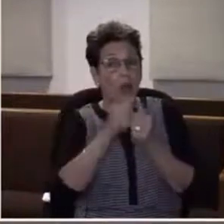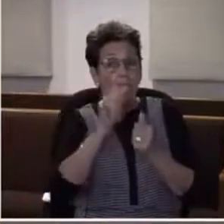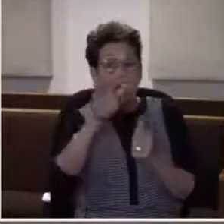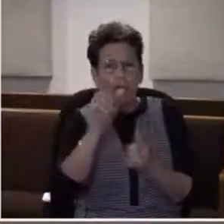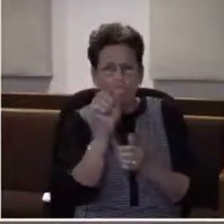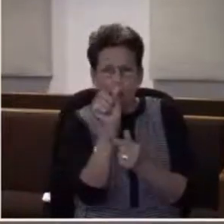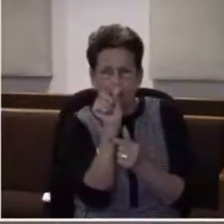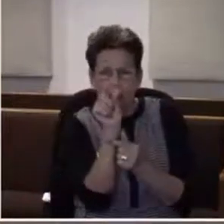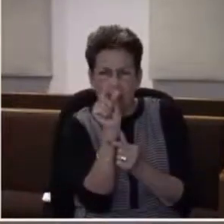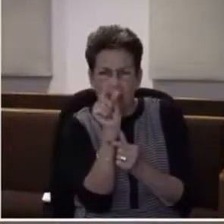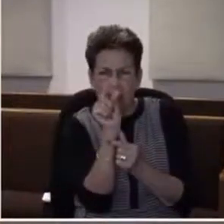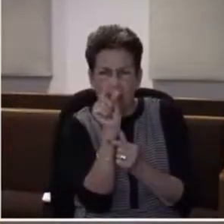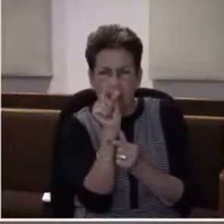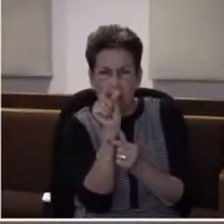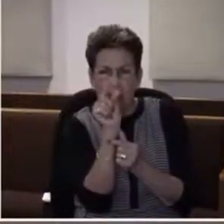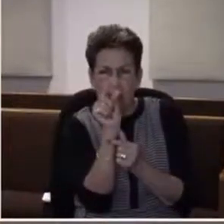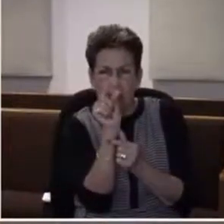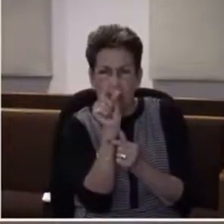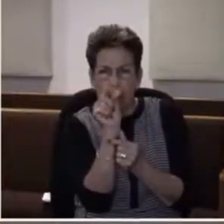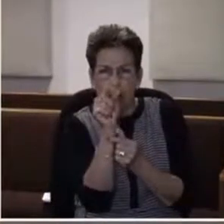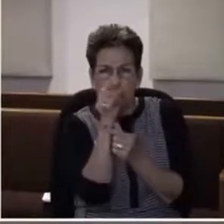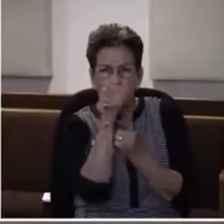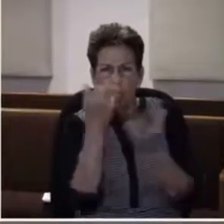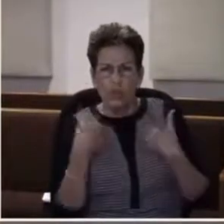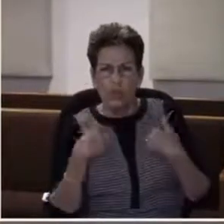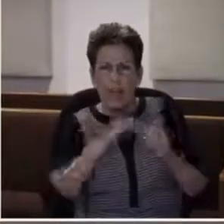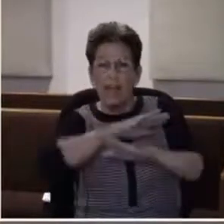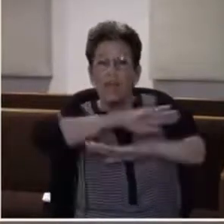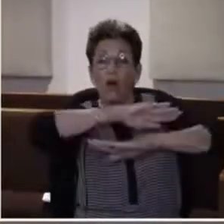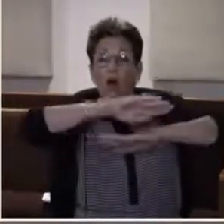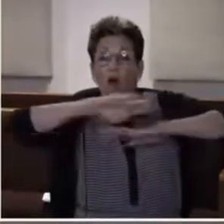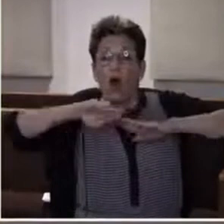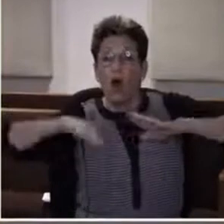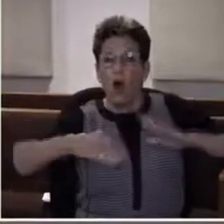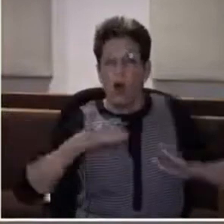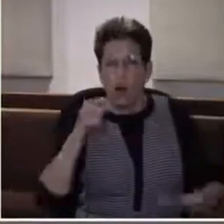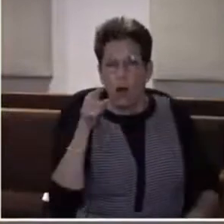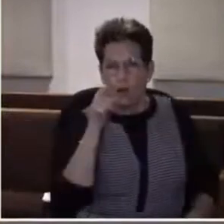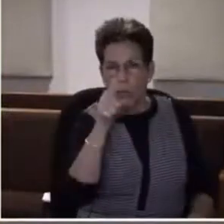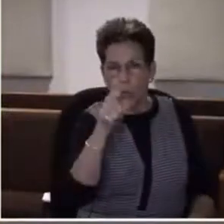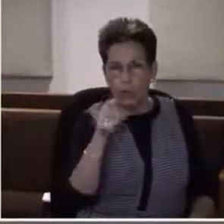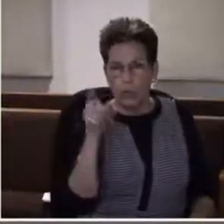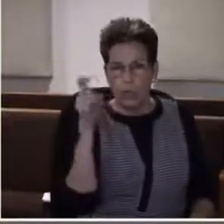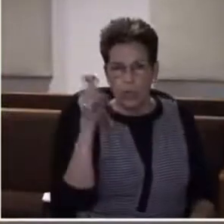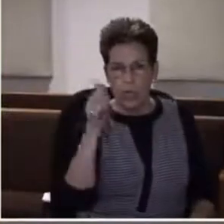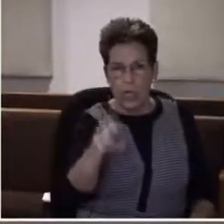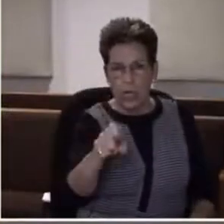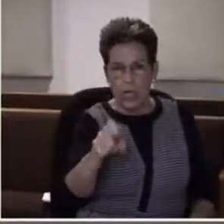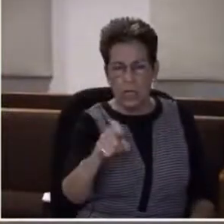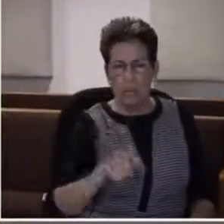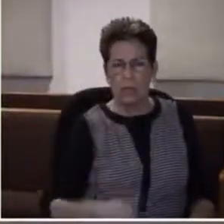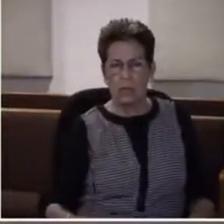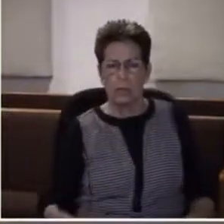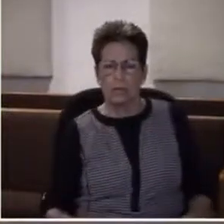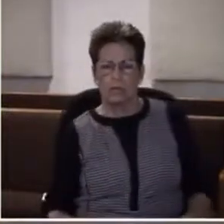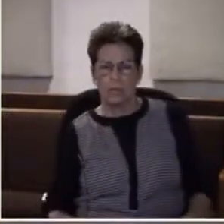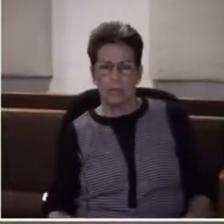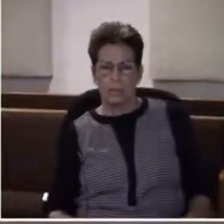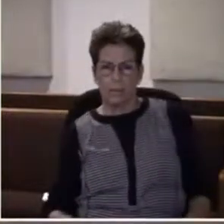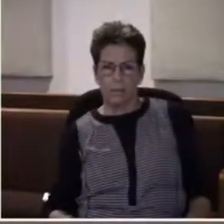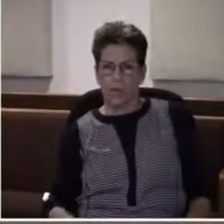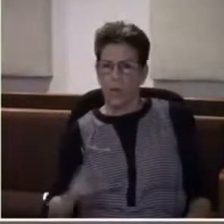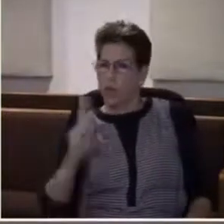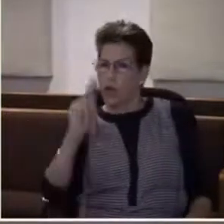Just because you think life stinks doesn't eliminate you from serving God. And it's not an excuse not